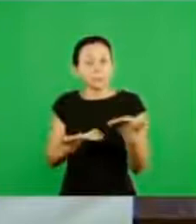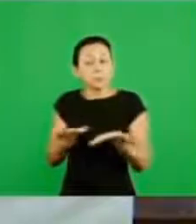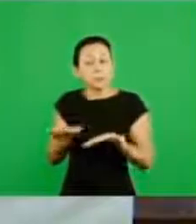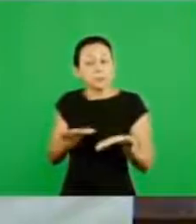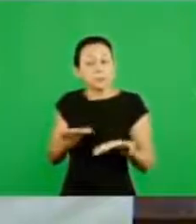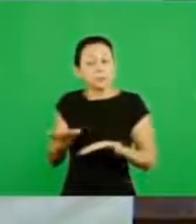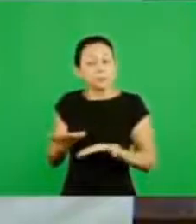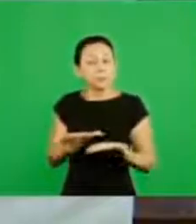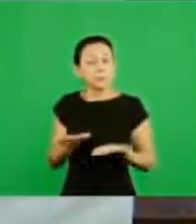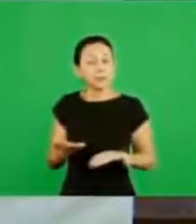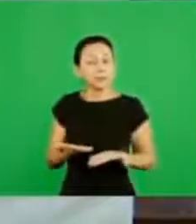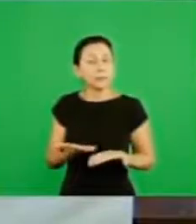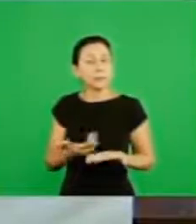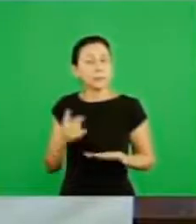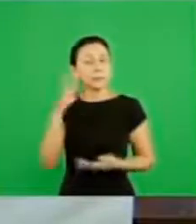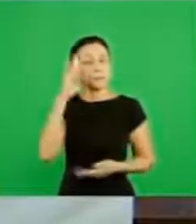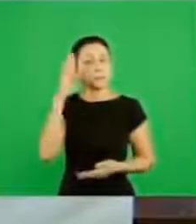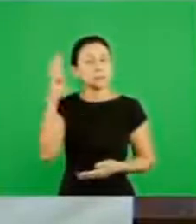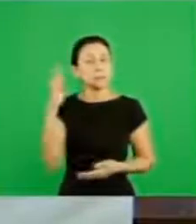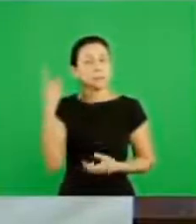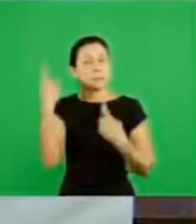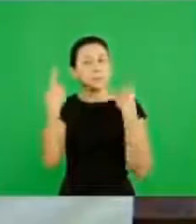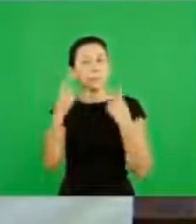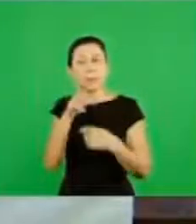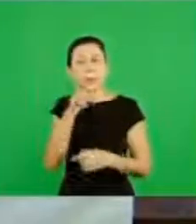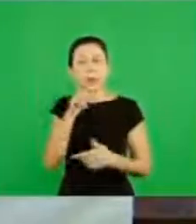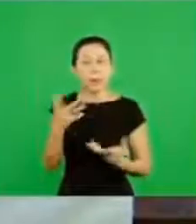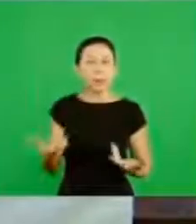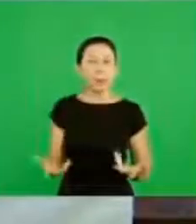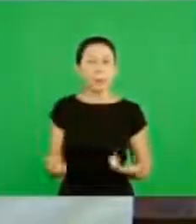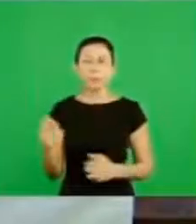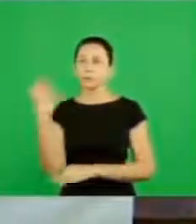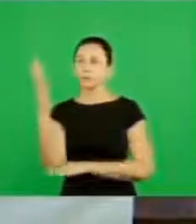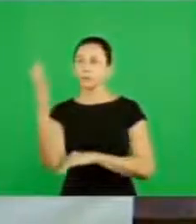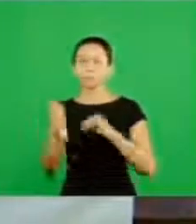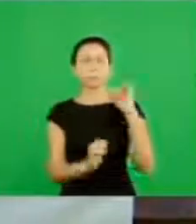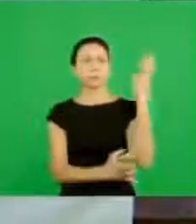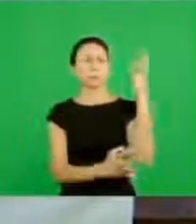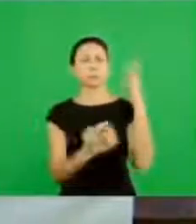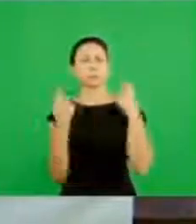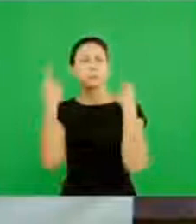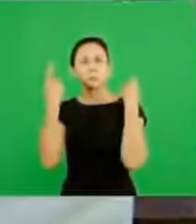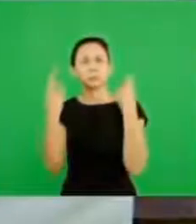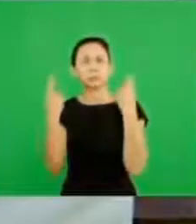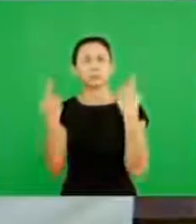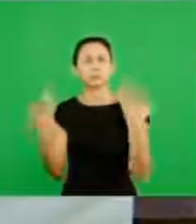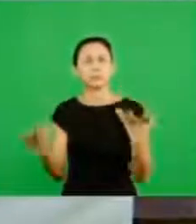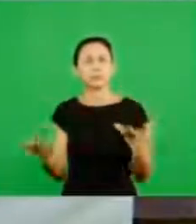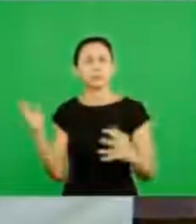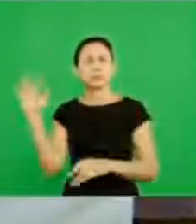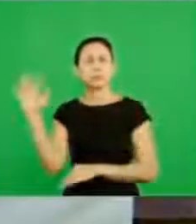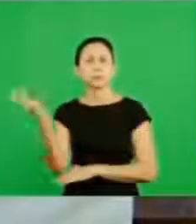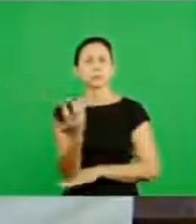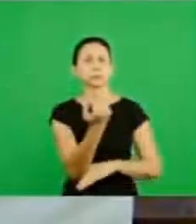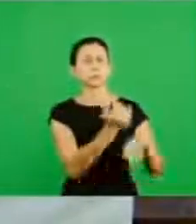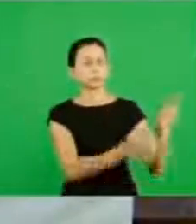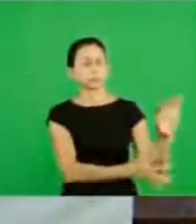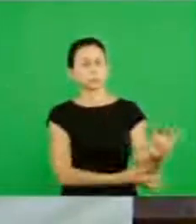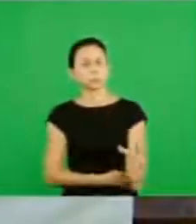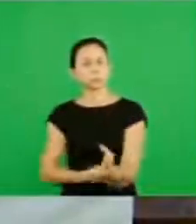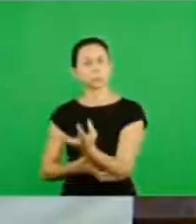of it. This is a fundamental aspect that we're living. We're worried with water, with the